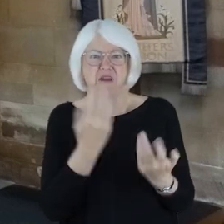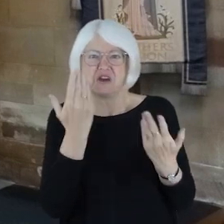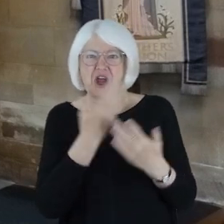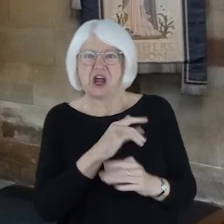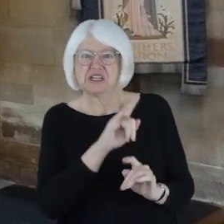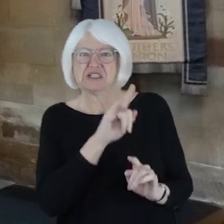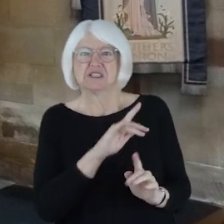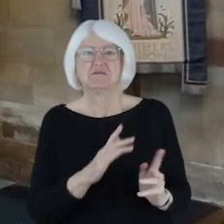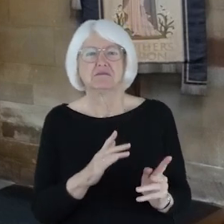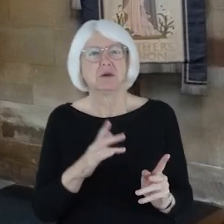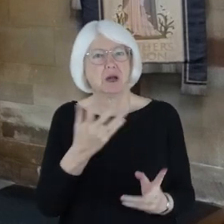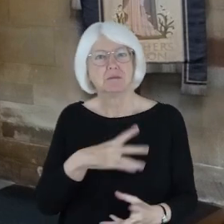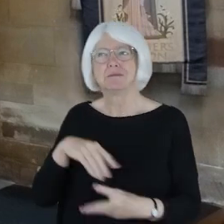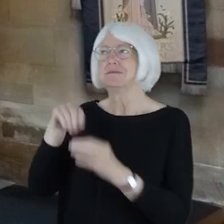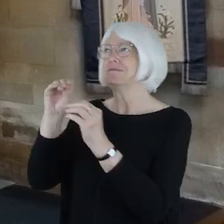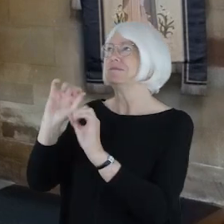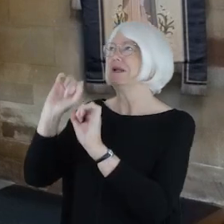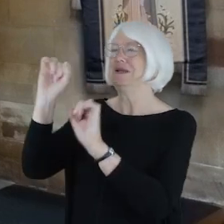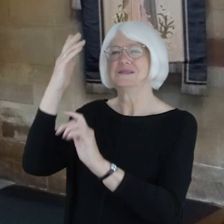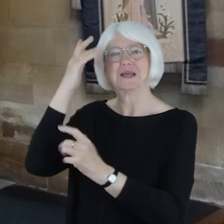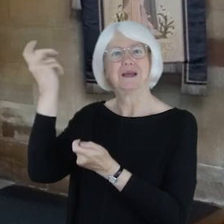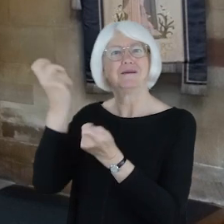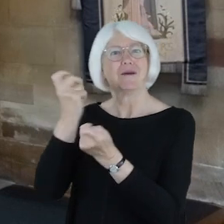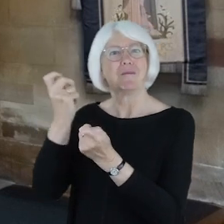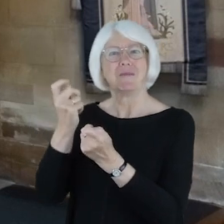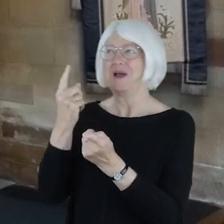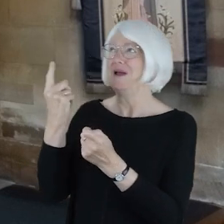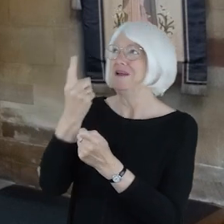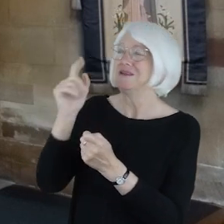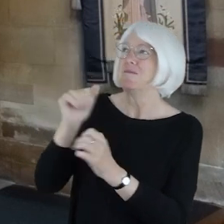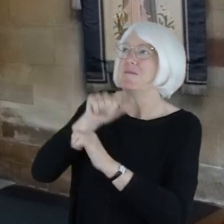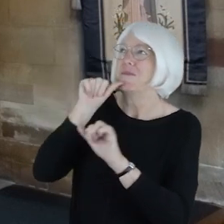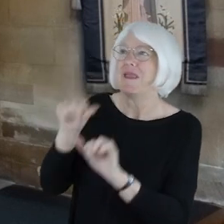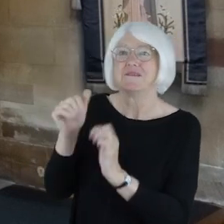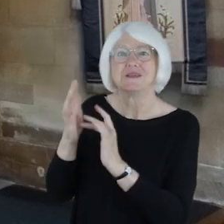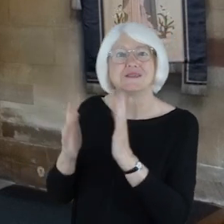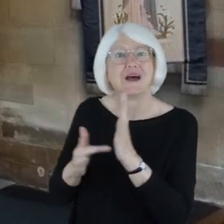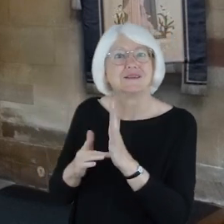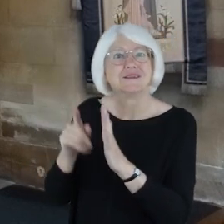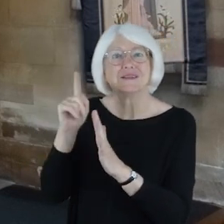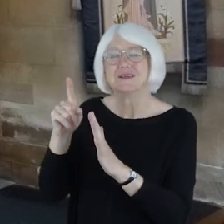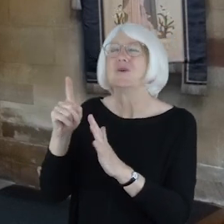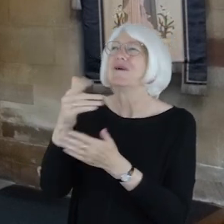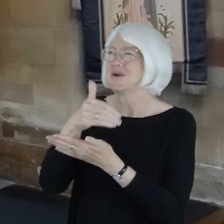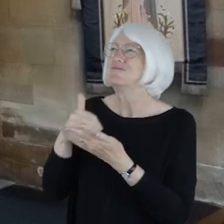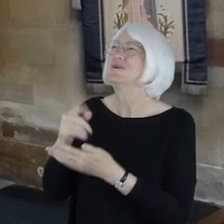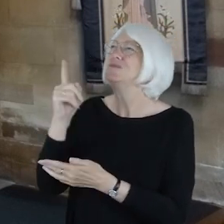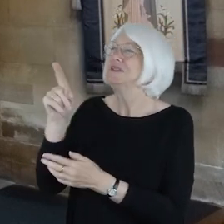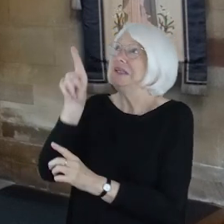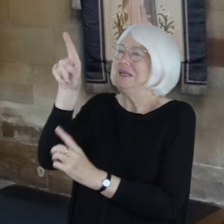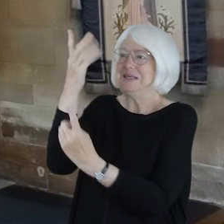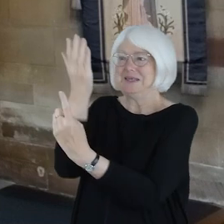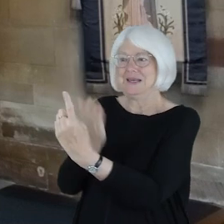beloved Son, in whom we have redemption, the forgiveness of sins. He is the image of the invisible God,